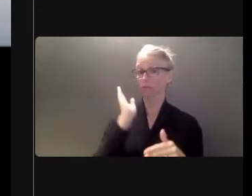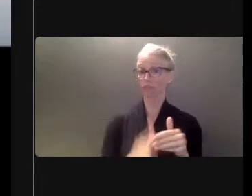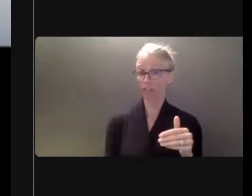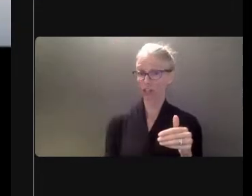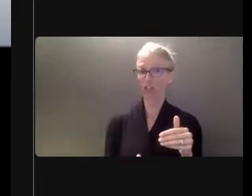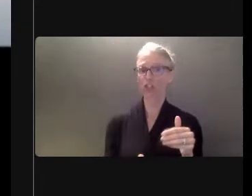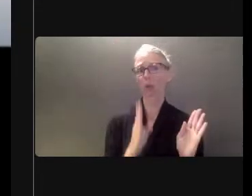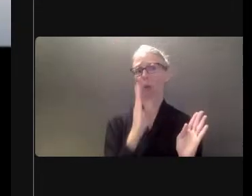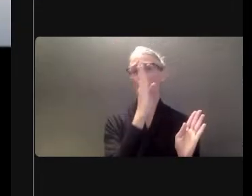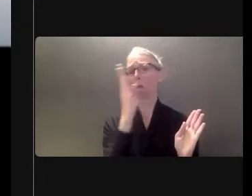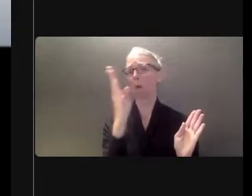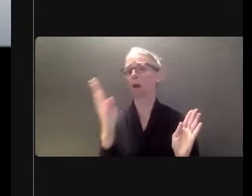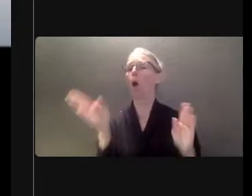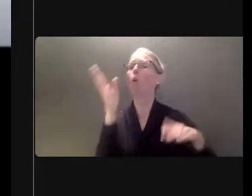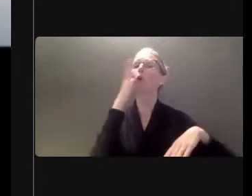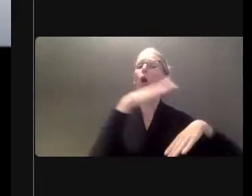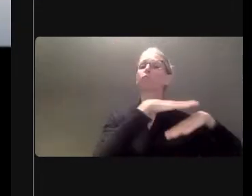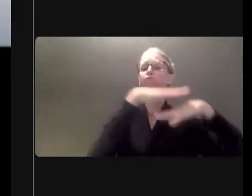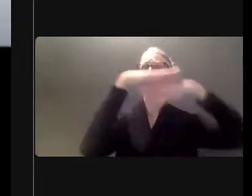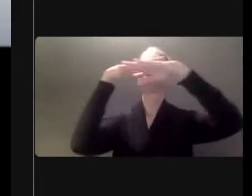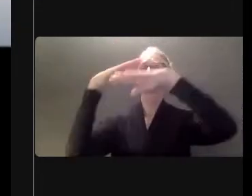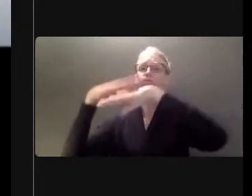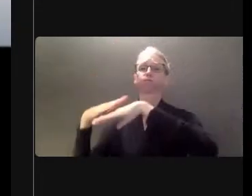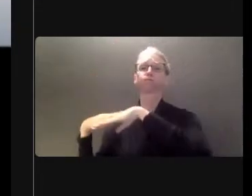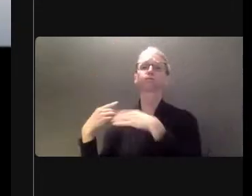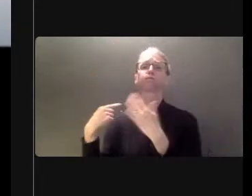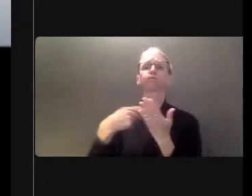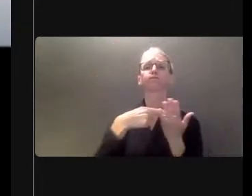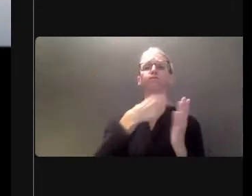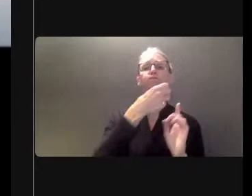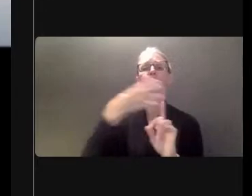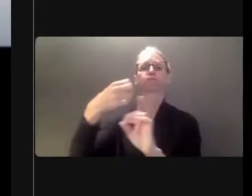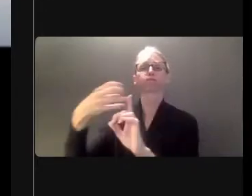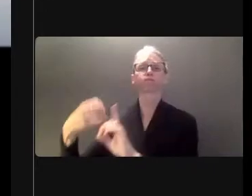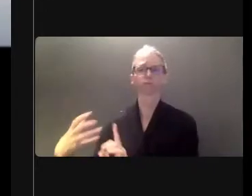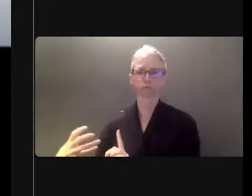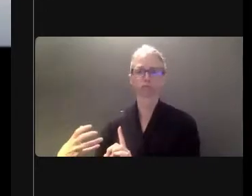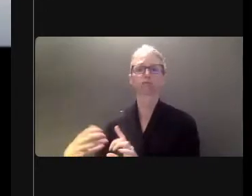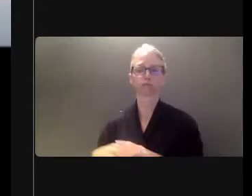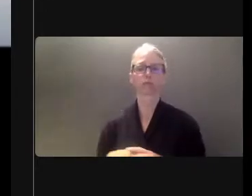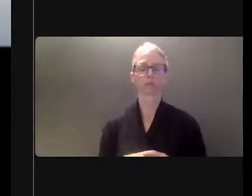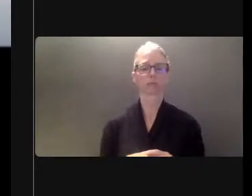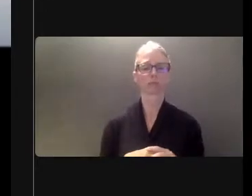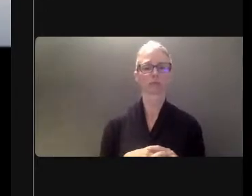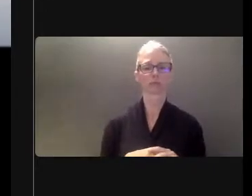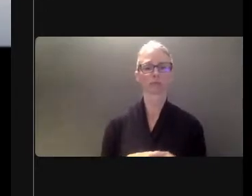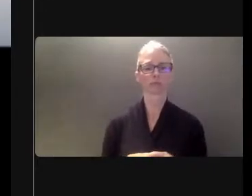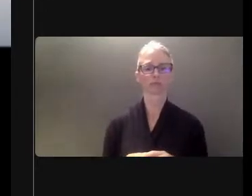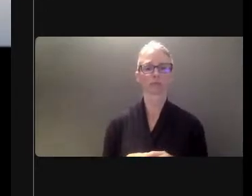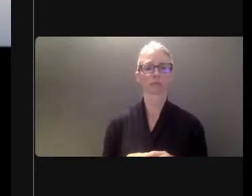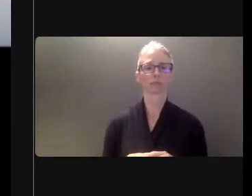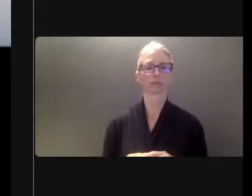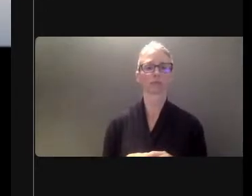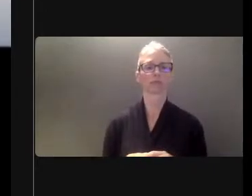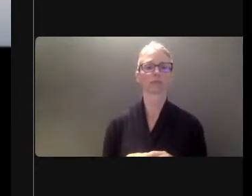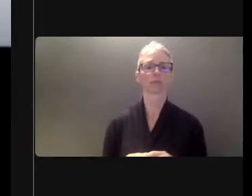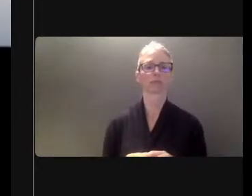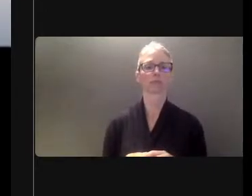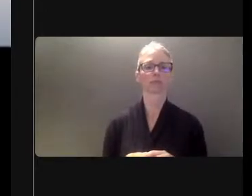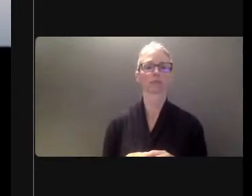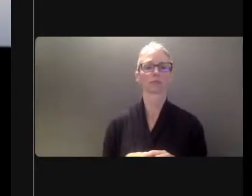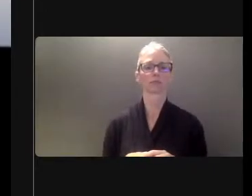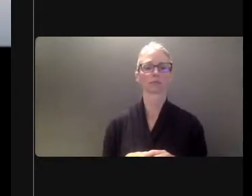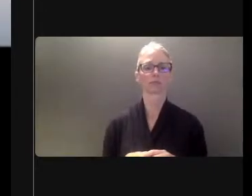remaining projects, which are the park visits, interviews, meeting with stakeholders, and our 2022 conference.